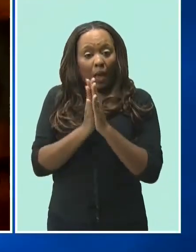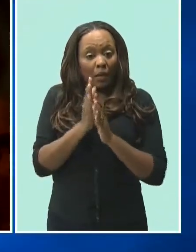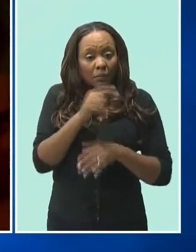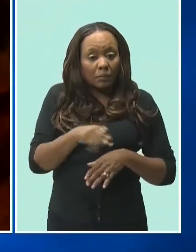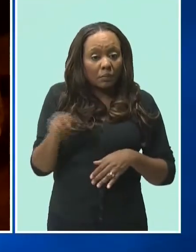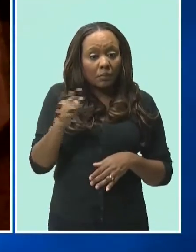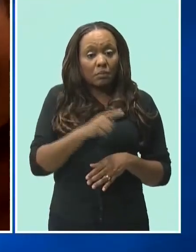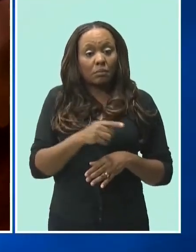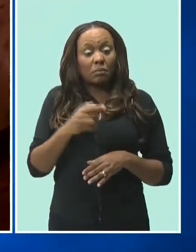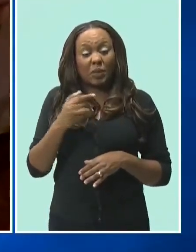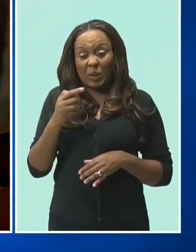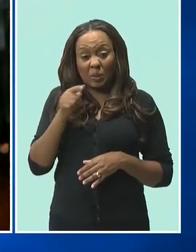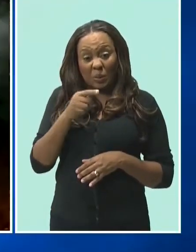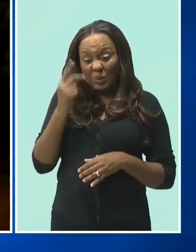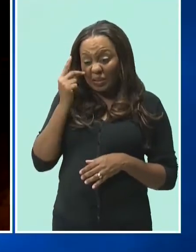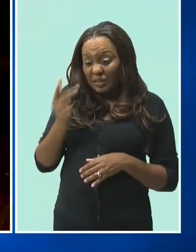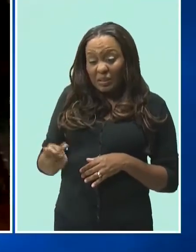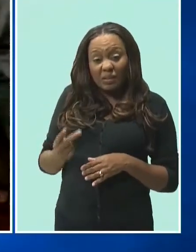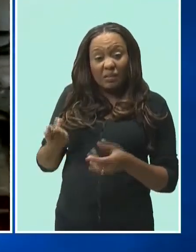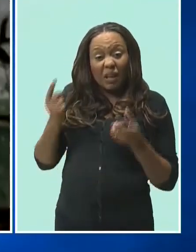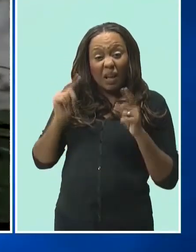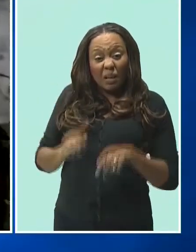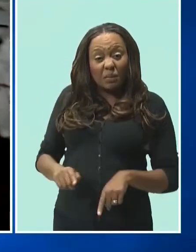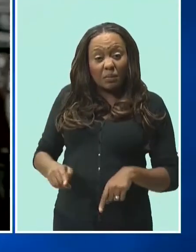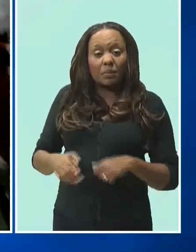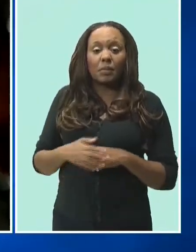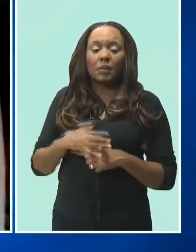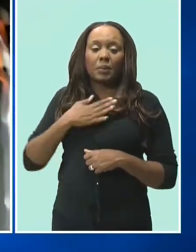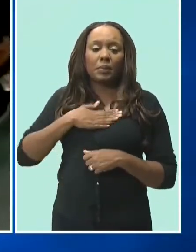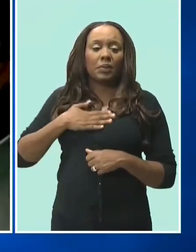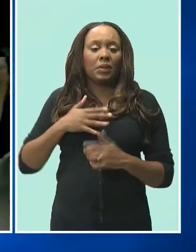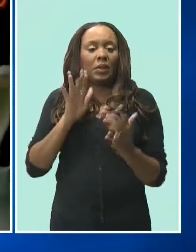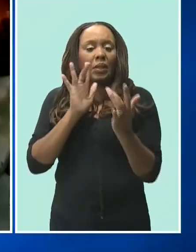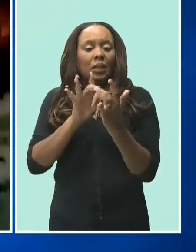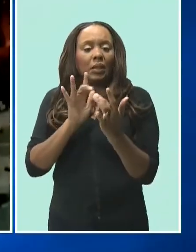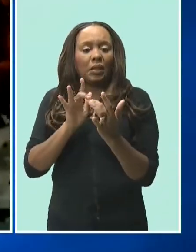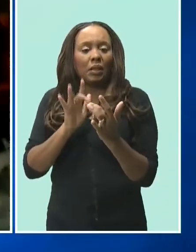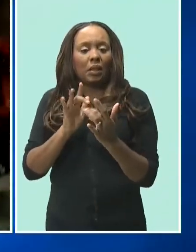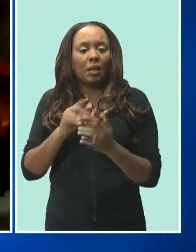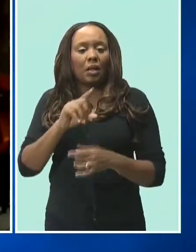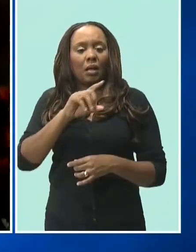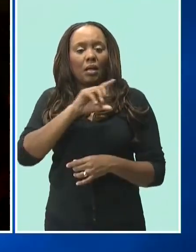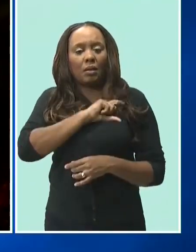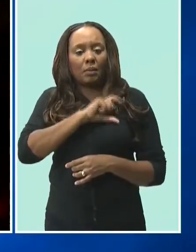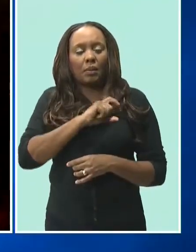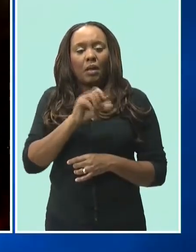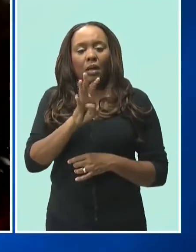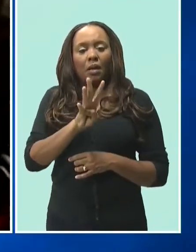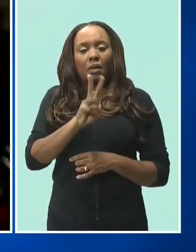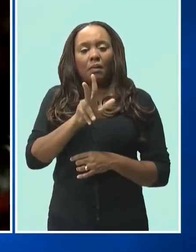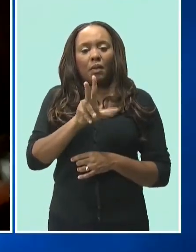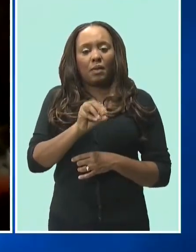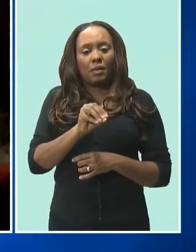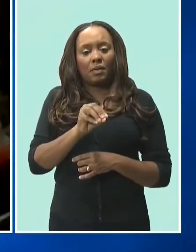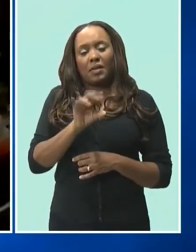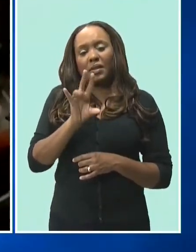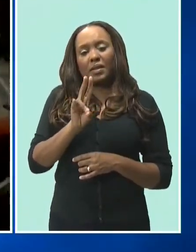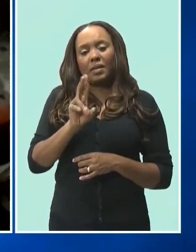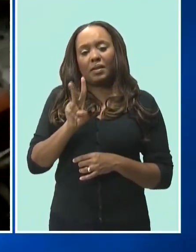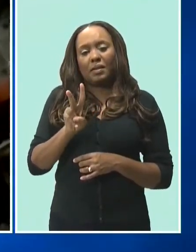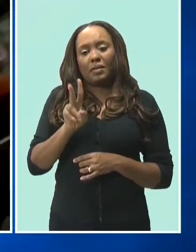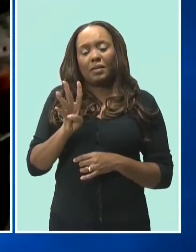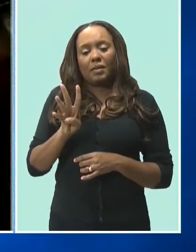turned to the public, asking anyone who may have witnessed this accident to contact the District A police station at